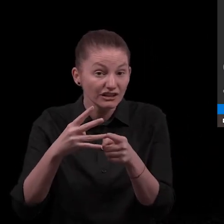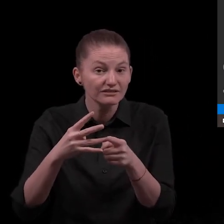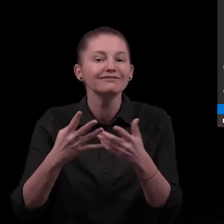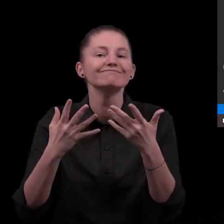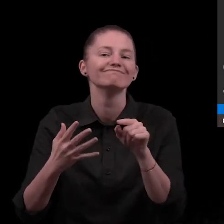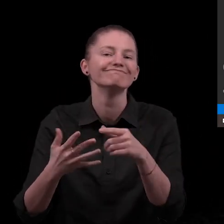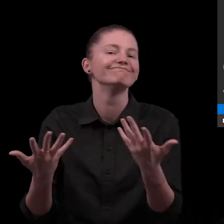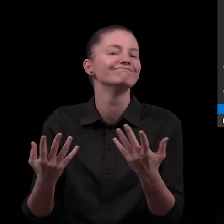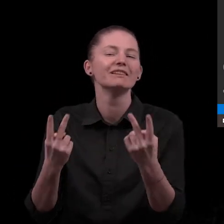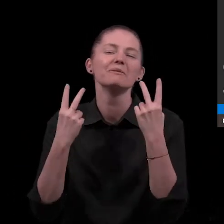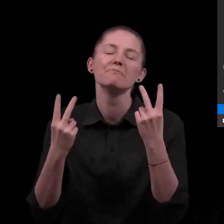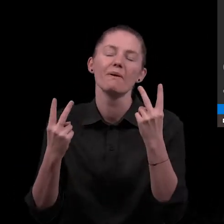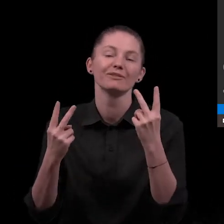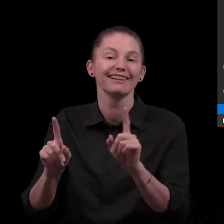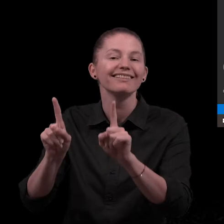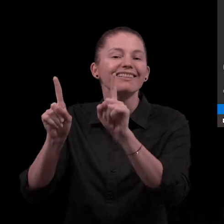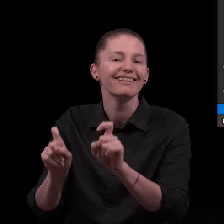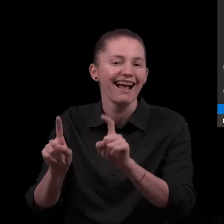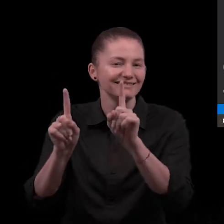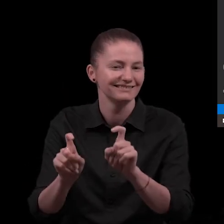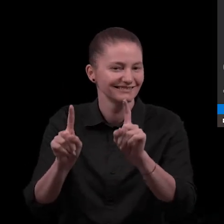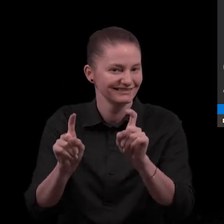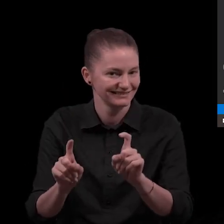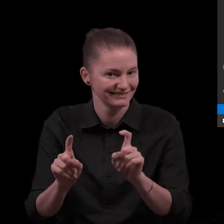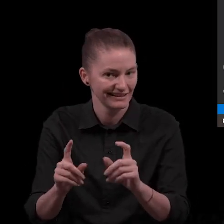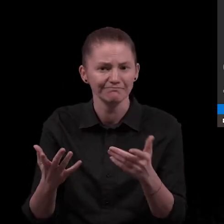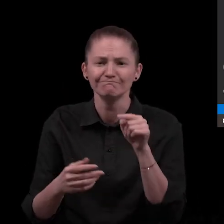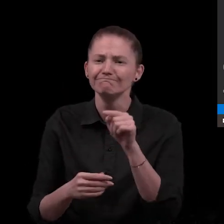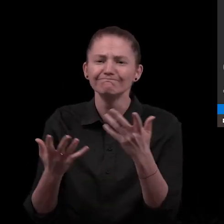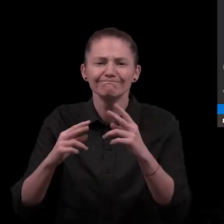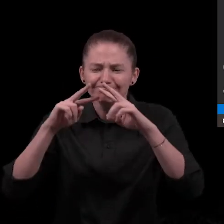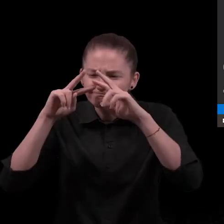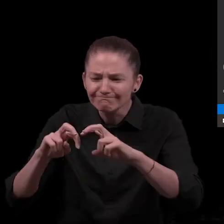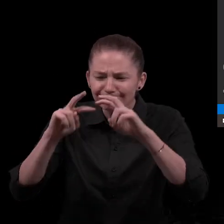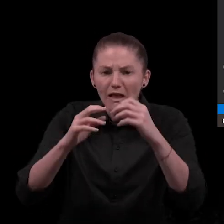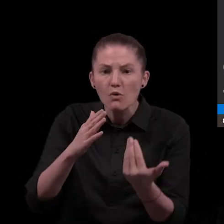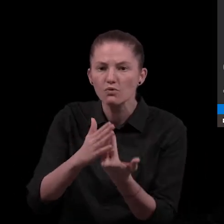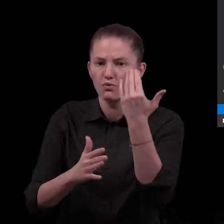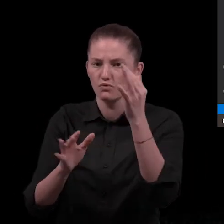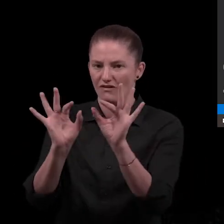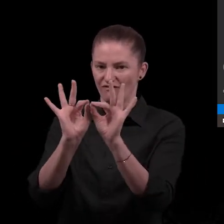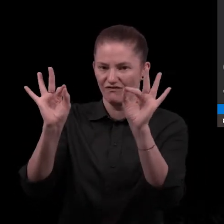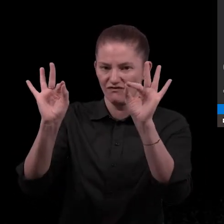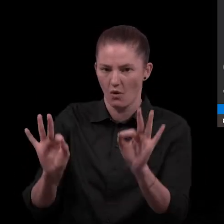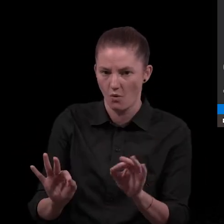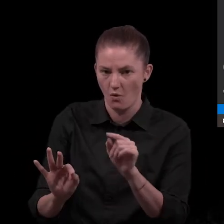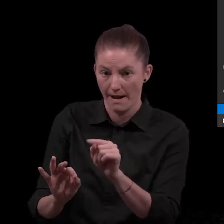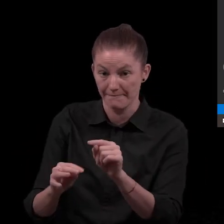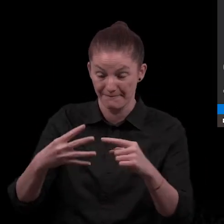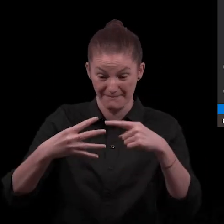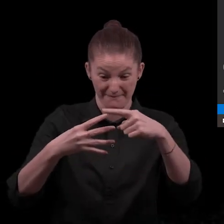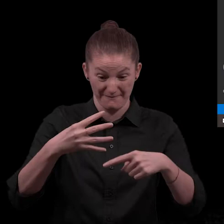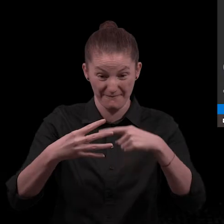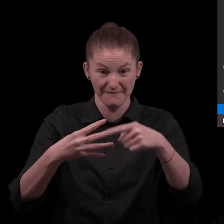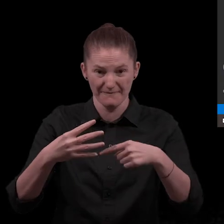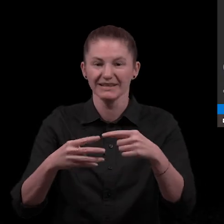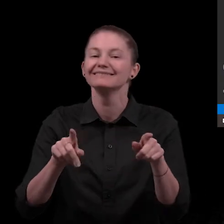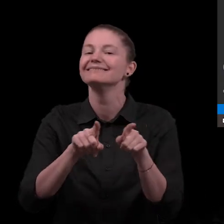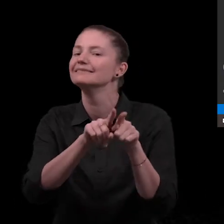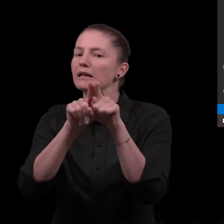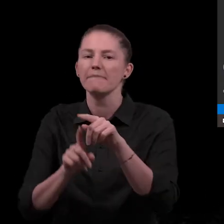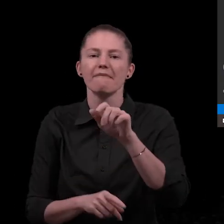new form. We send it to exactly the same API, but this time we have the model ID and we pass that in from